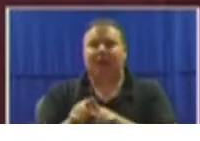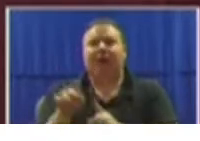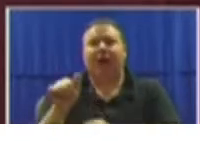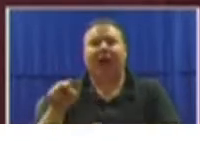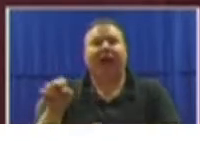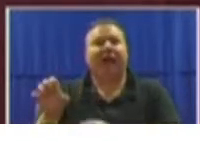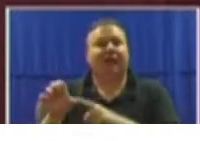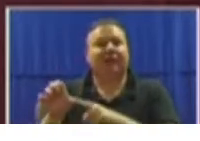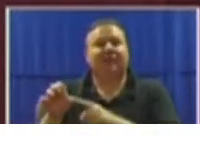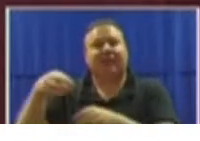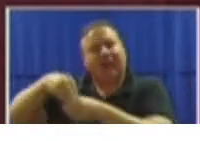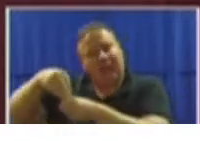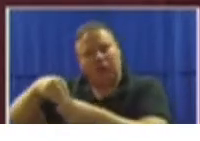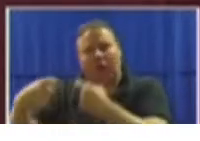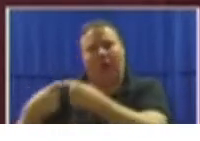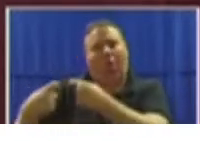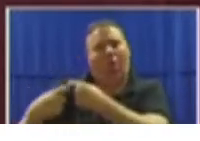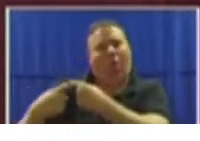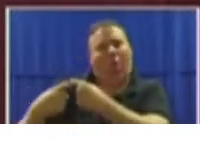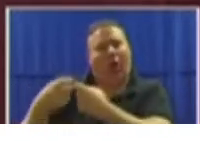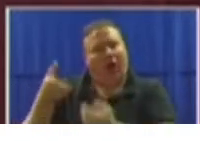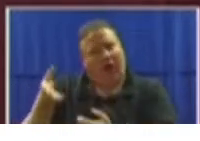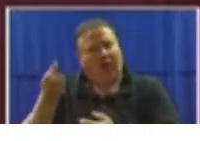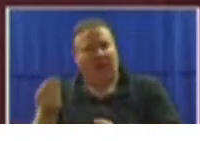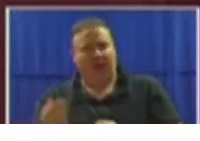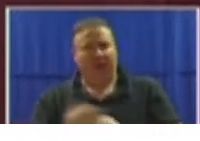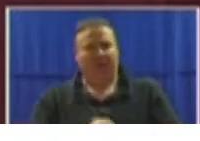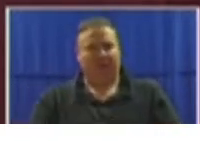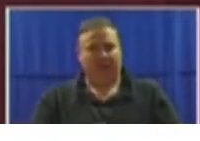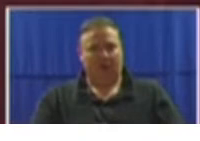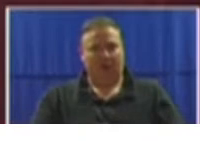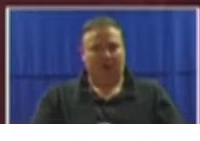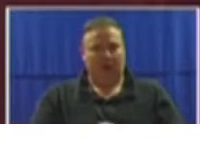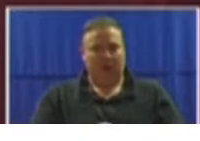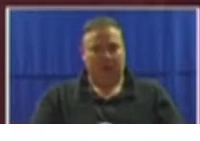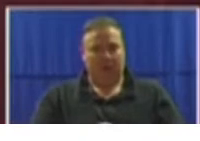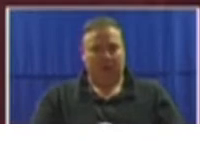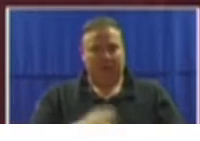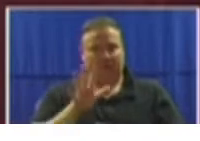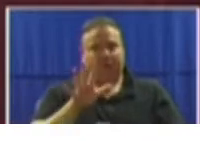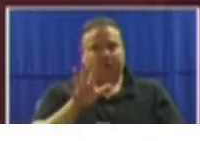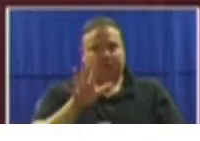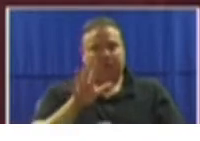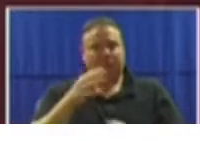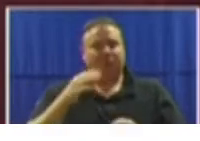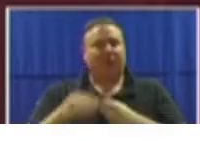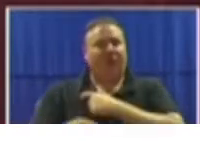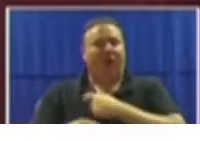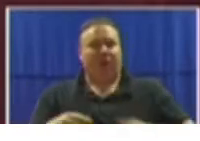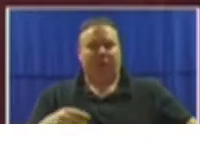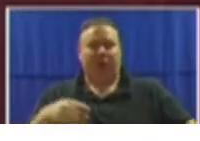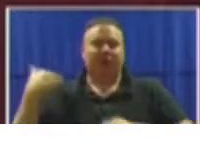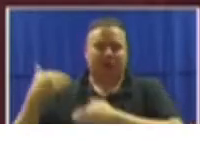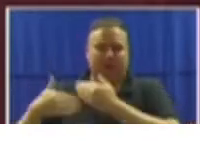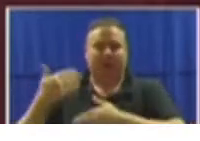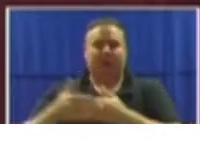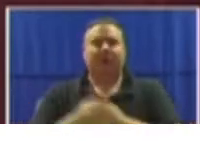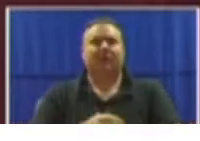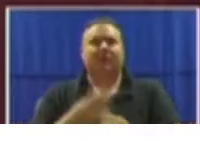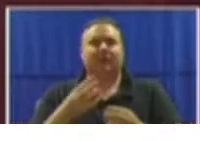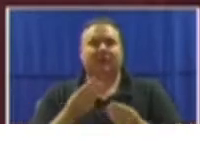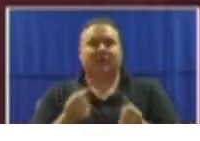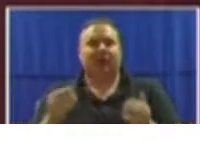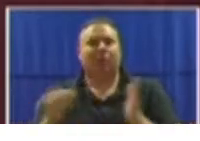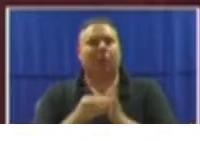party's internal factional battles. Through 5 successive presidents, some appointed cabinet ministers